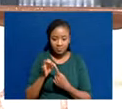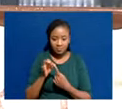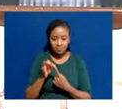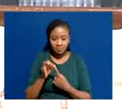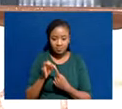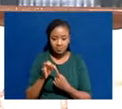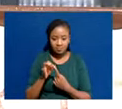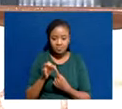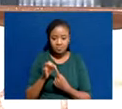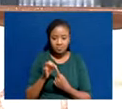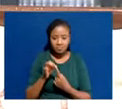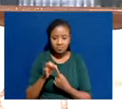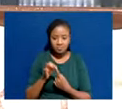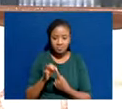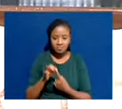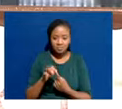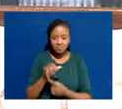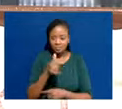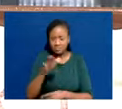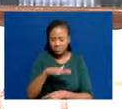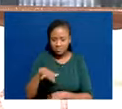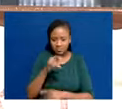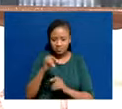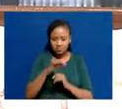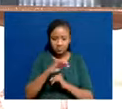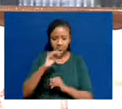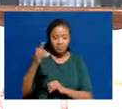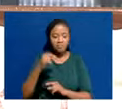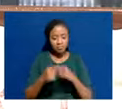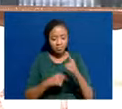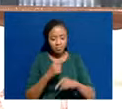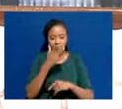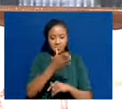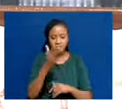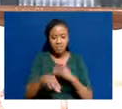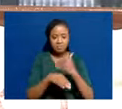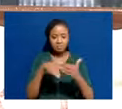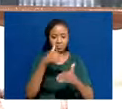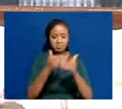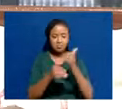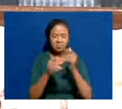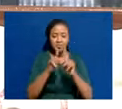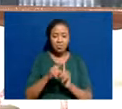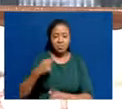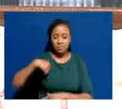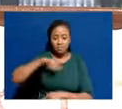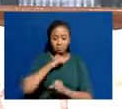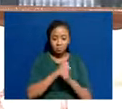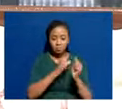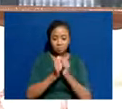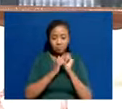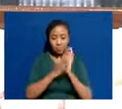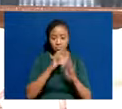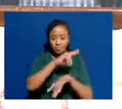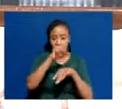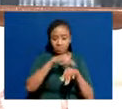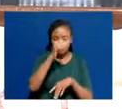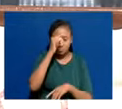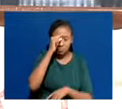city, where people just build without approvals, but they're there and they want to pay rates. So together with the national government, remember when the buildings were